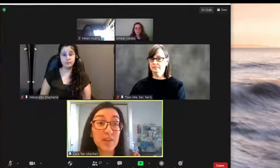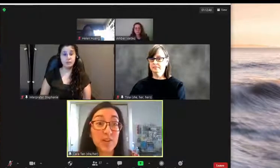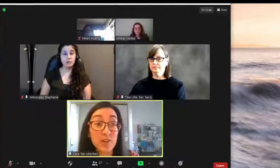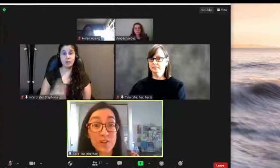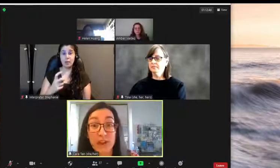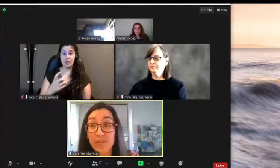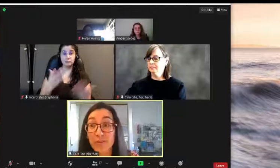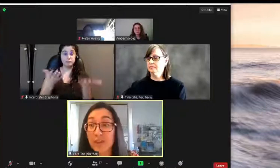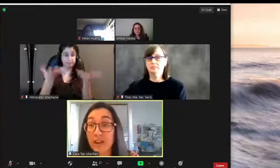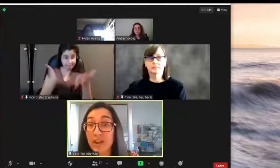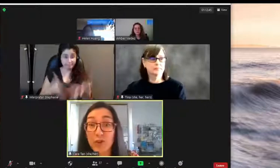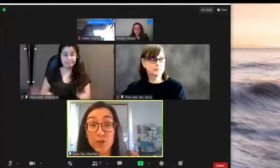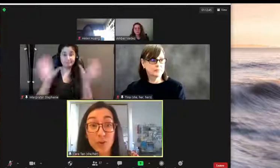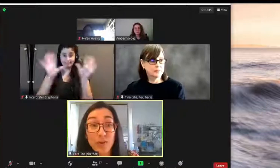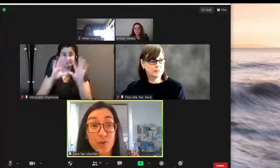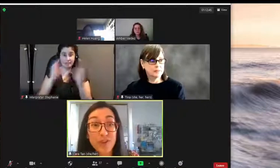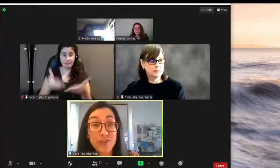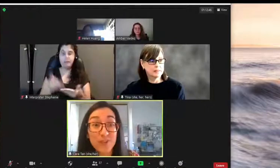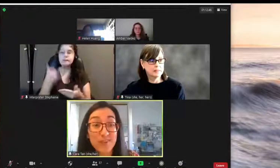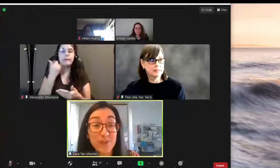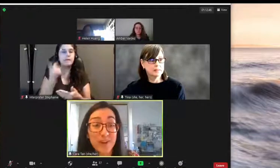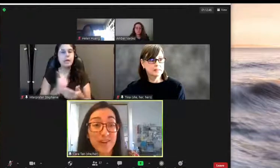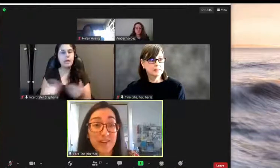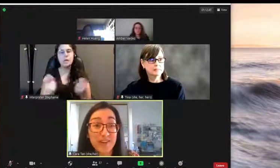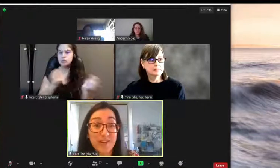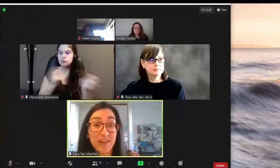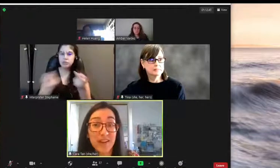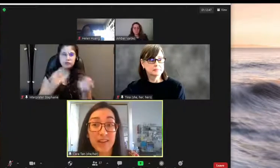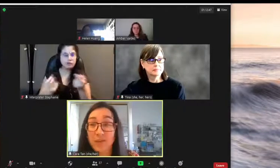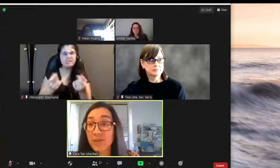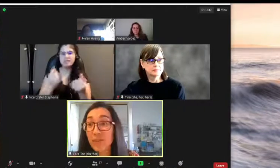we'll just go ahead and conclude class for today. If you do have questions about anything that we've covered,